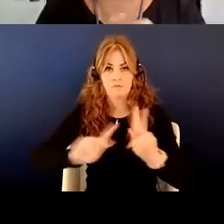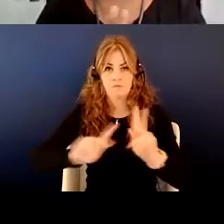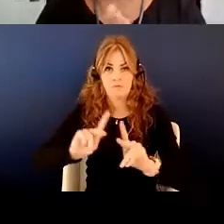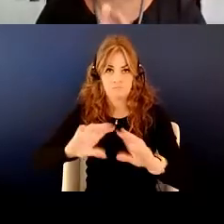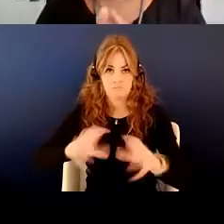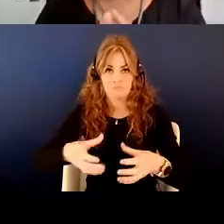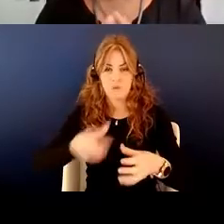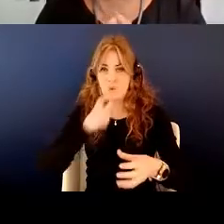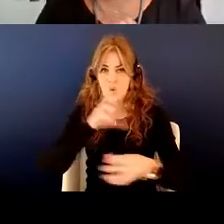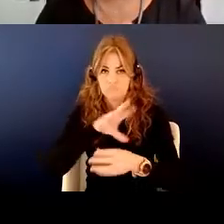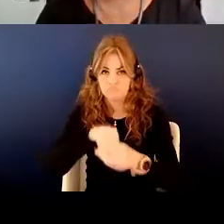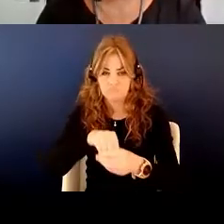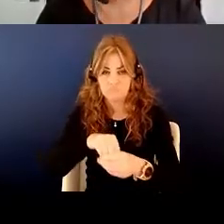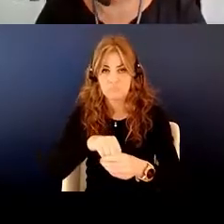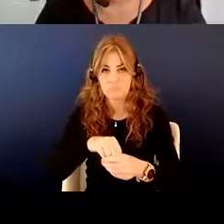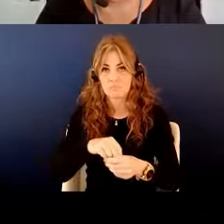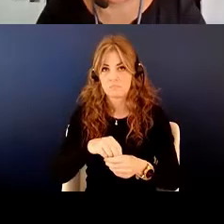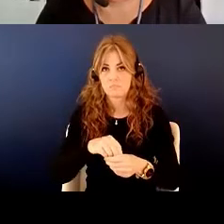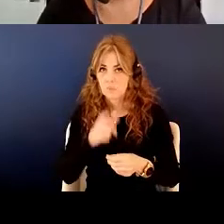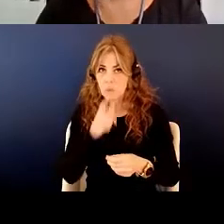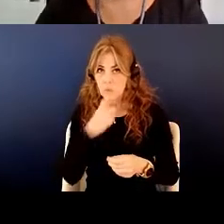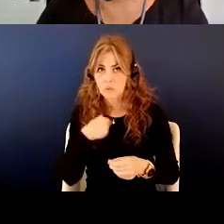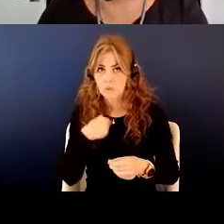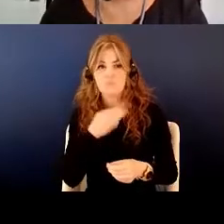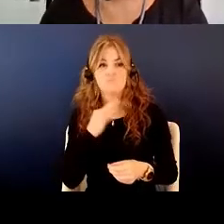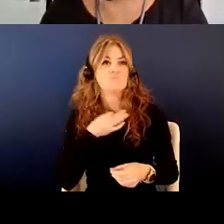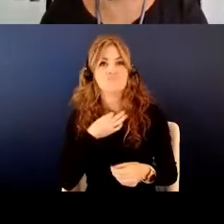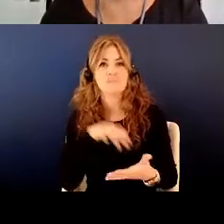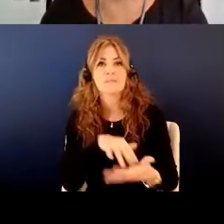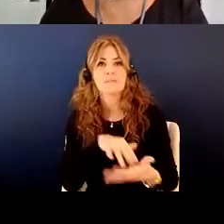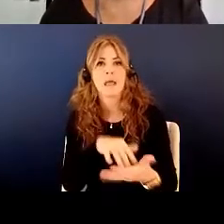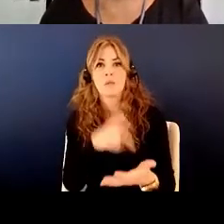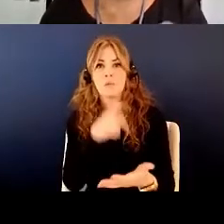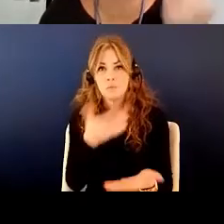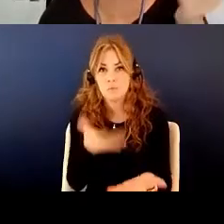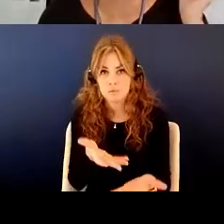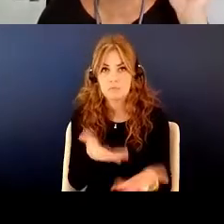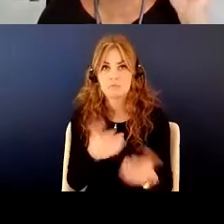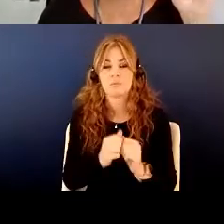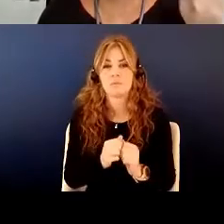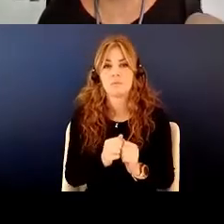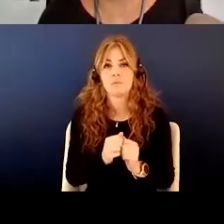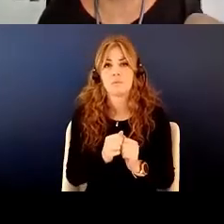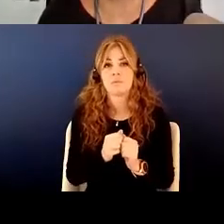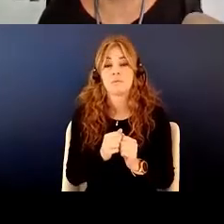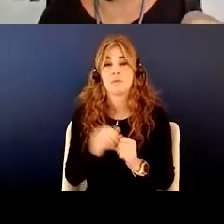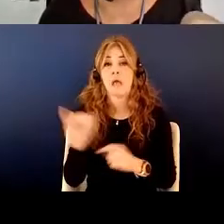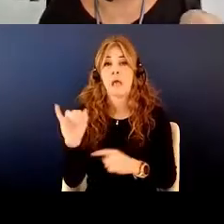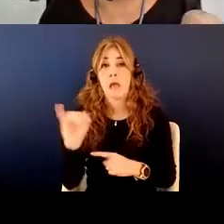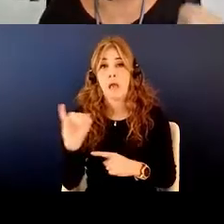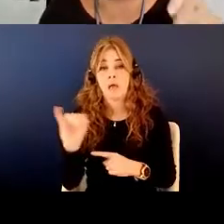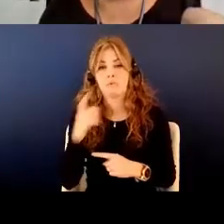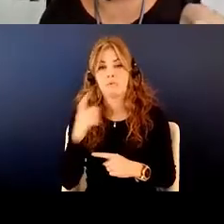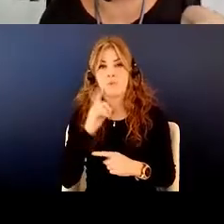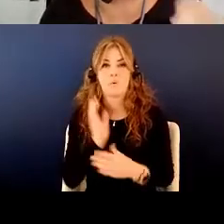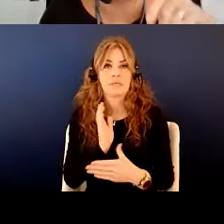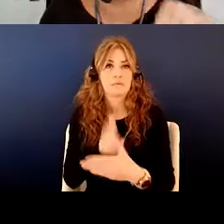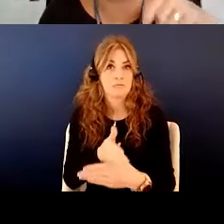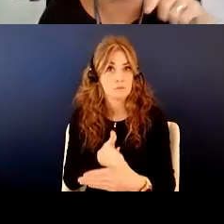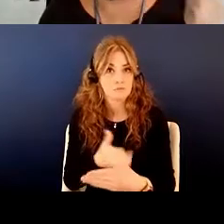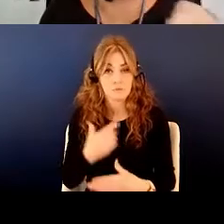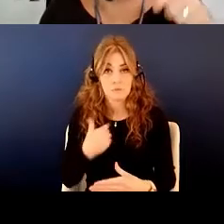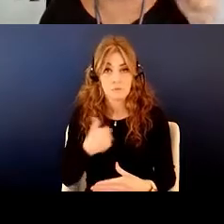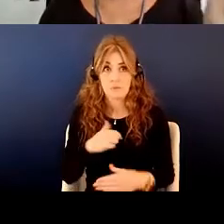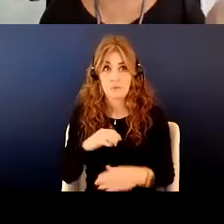participants. So who are we most interested in studying in our systematic review? I for interventions, if we are doing